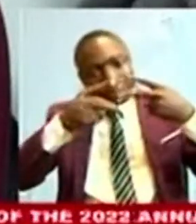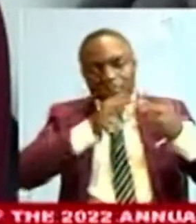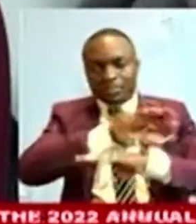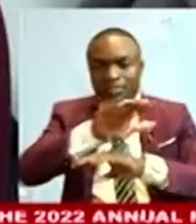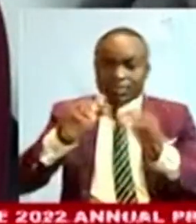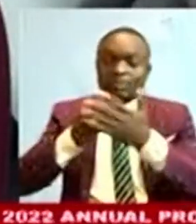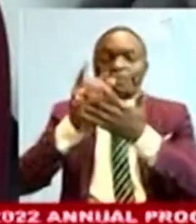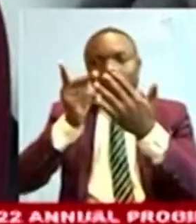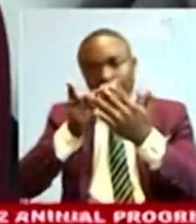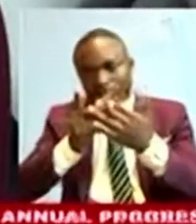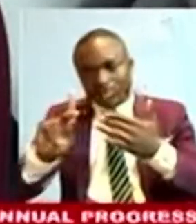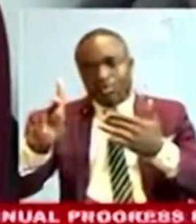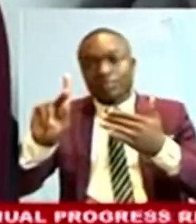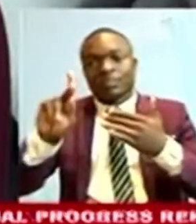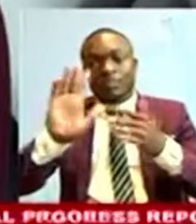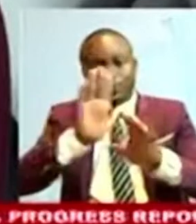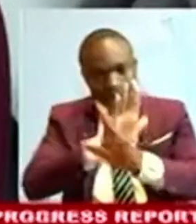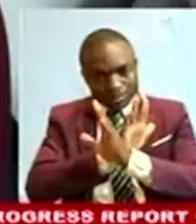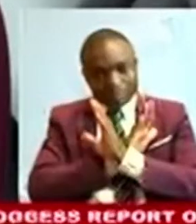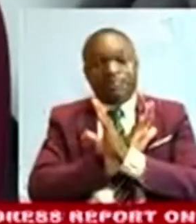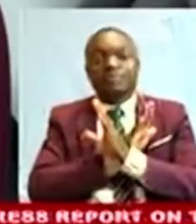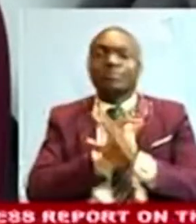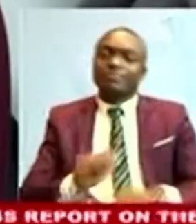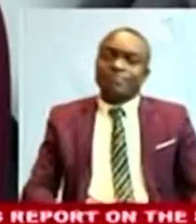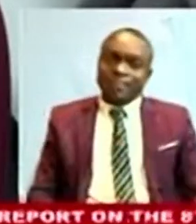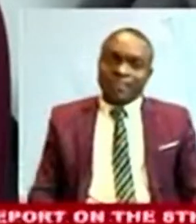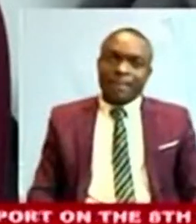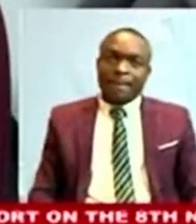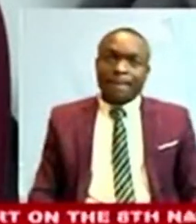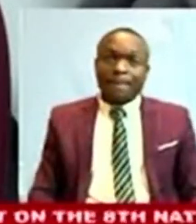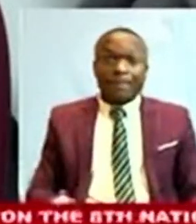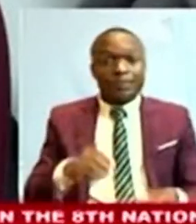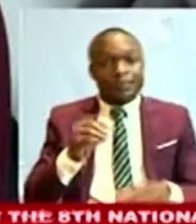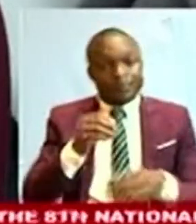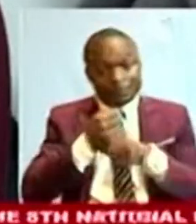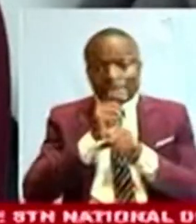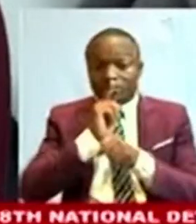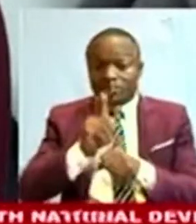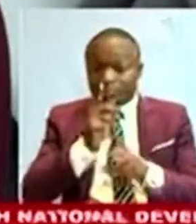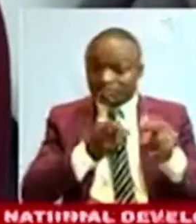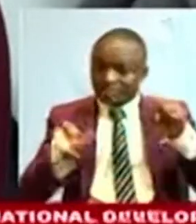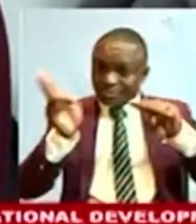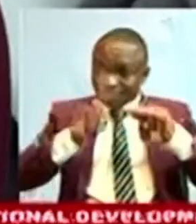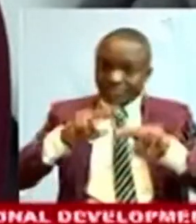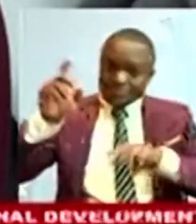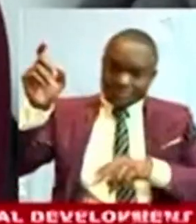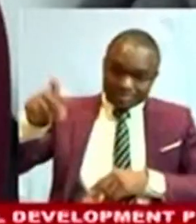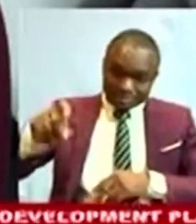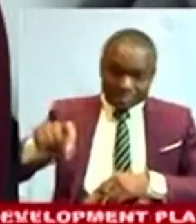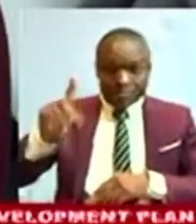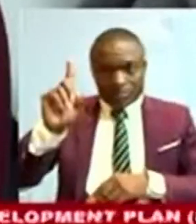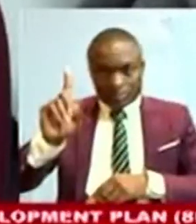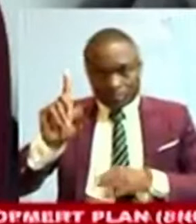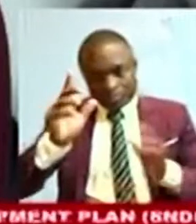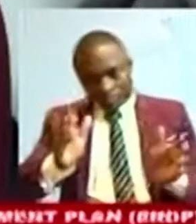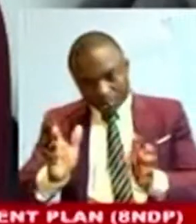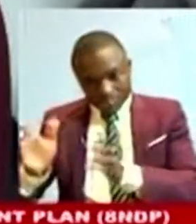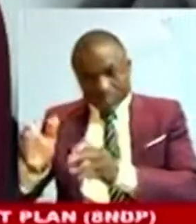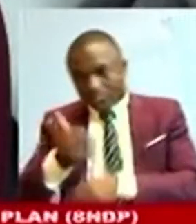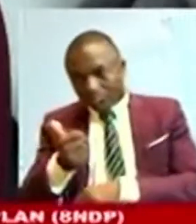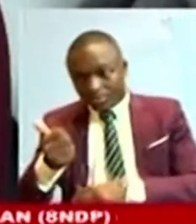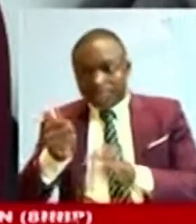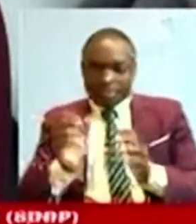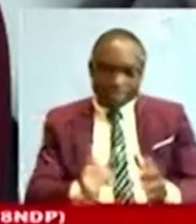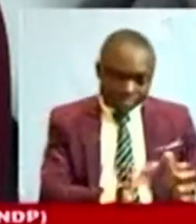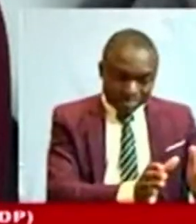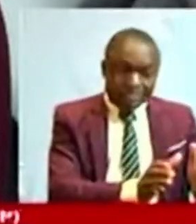country. So we are resolved, Honorable Chair, to ensure that even as we increase the demand on one hand, on the other side